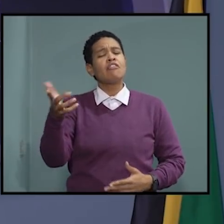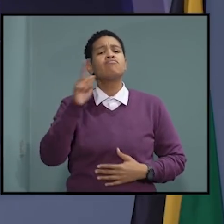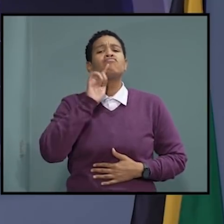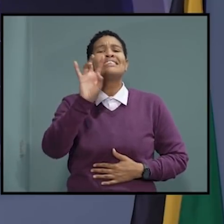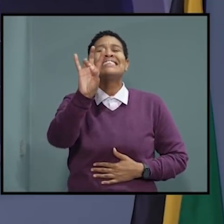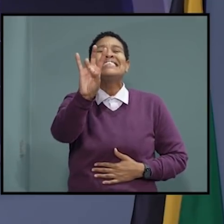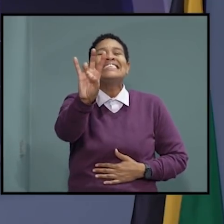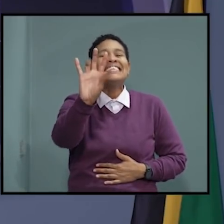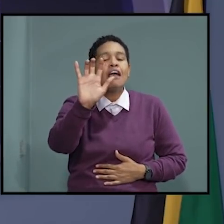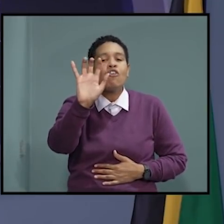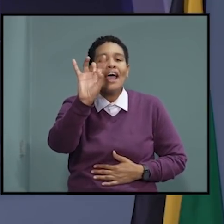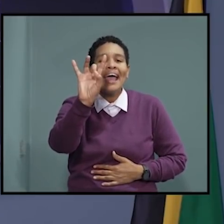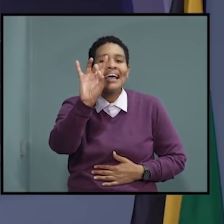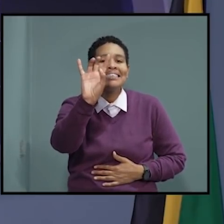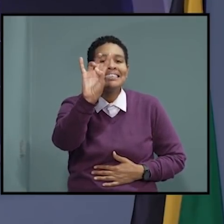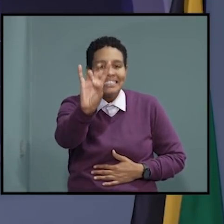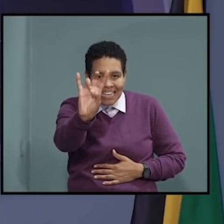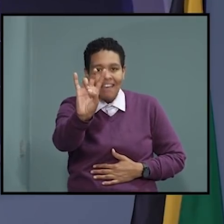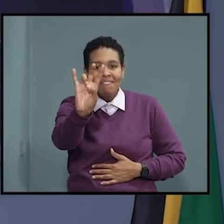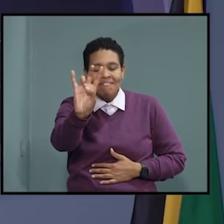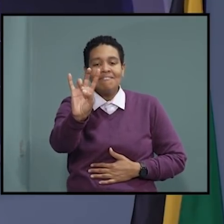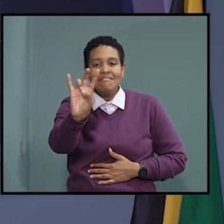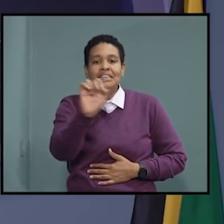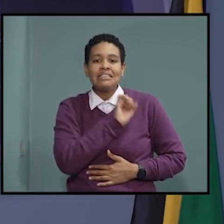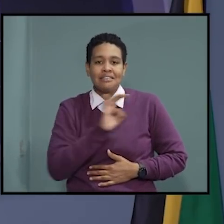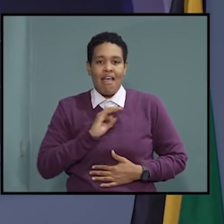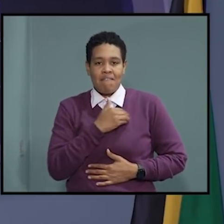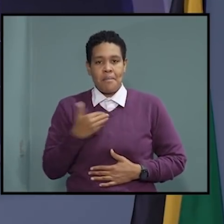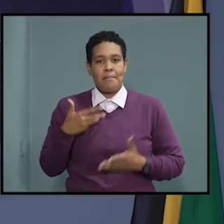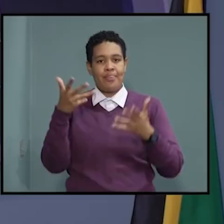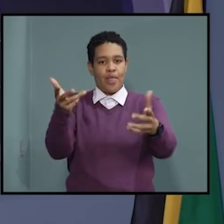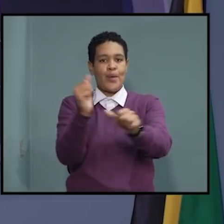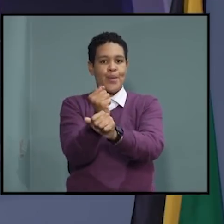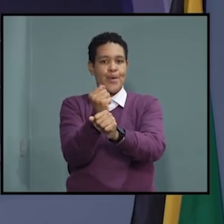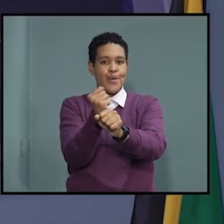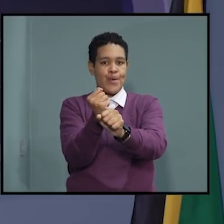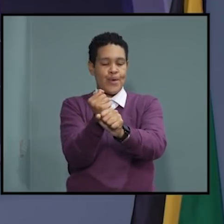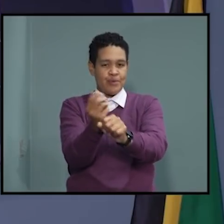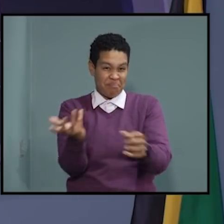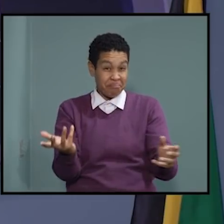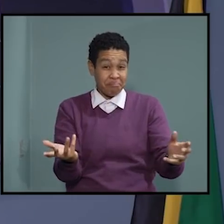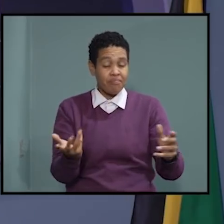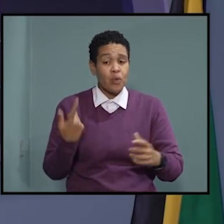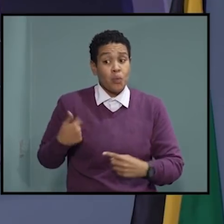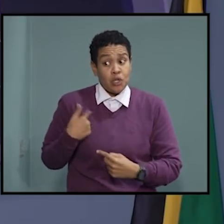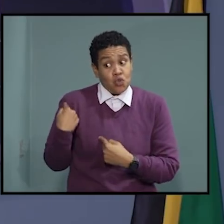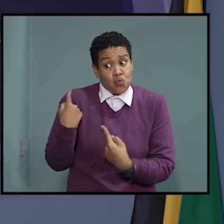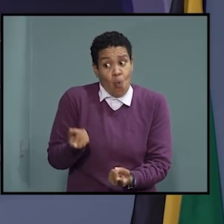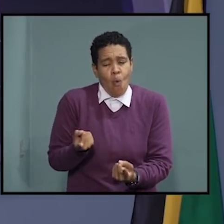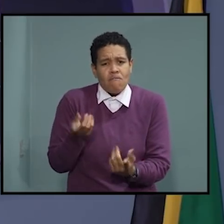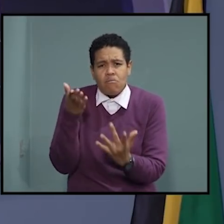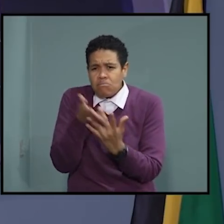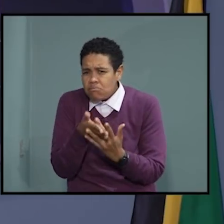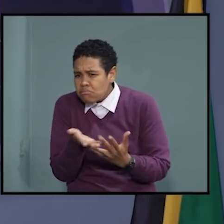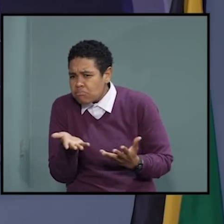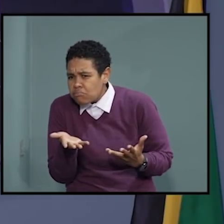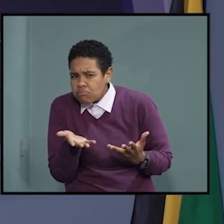787 workers. We have so far in our intervention,